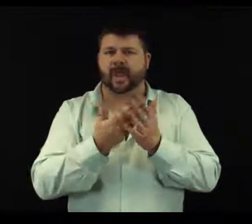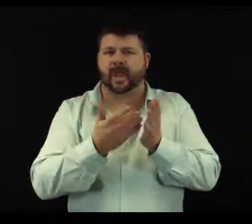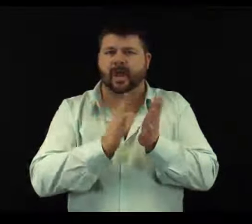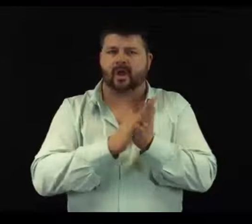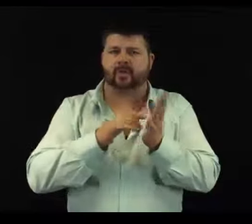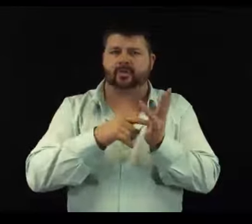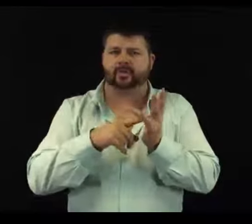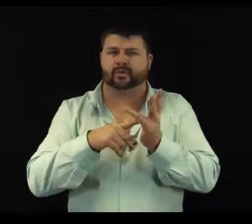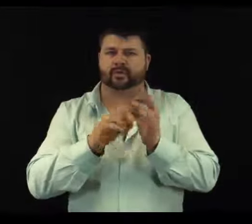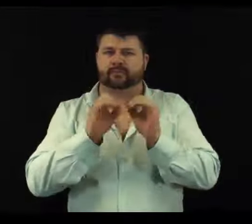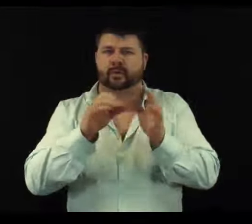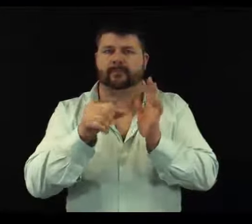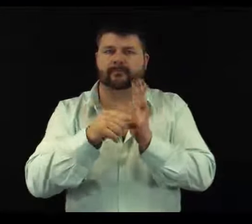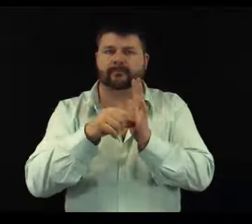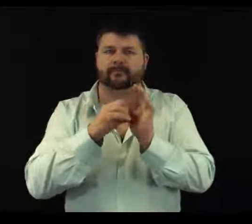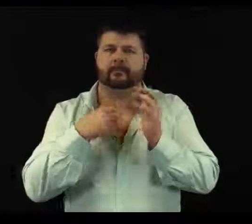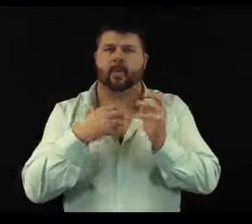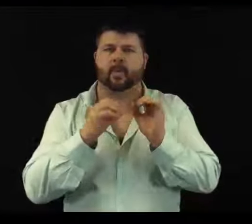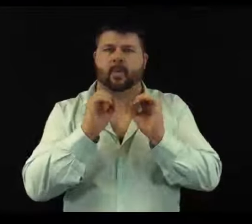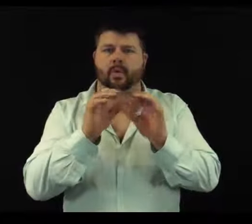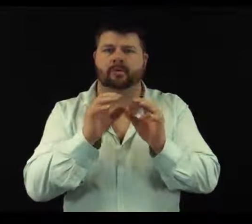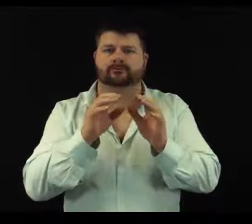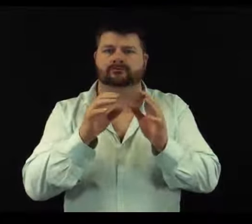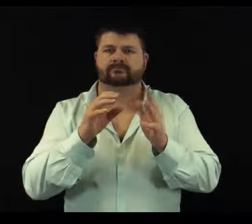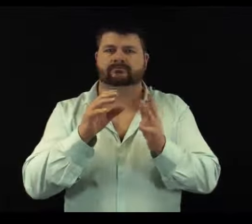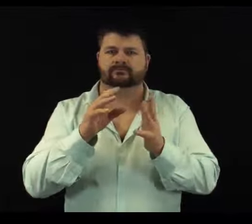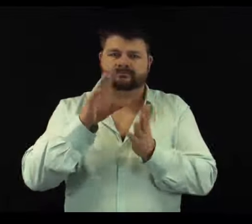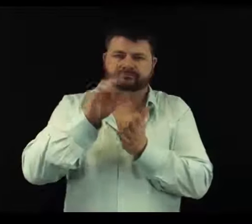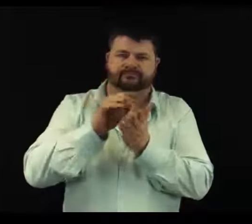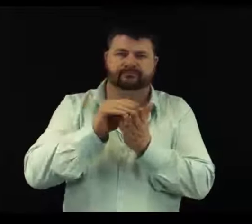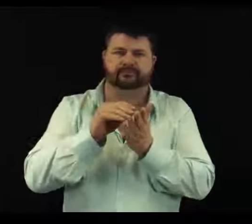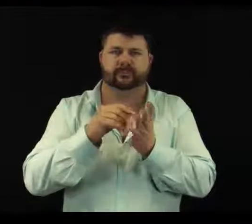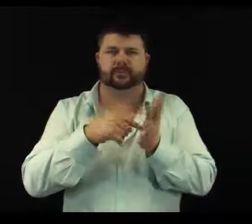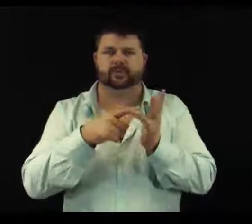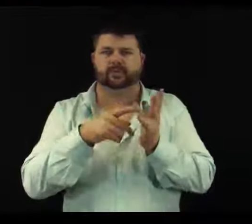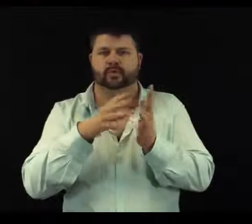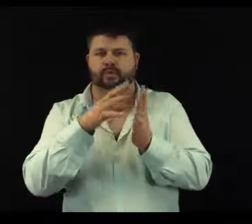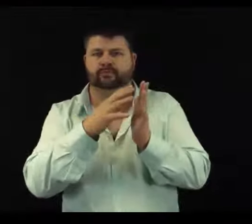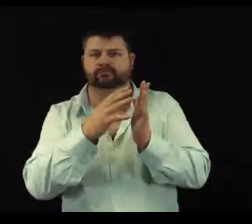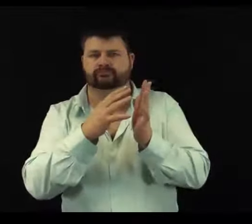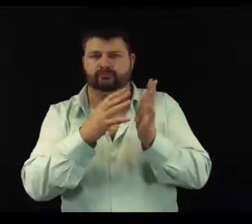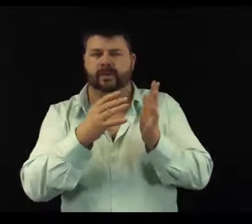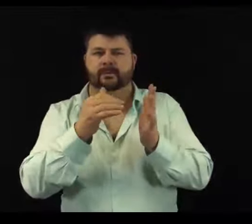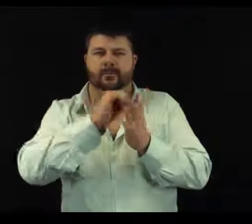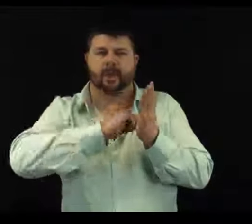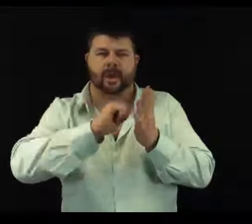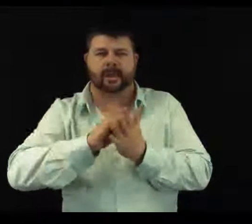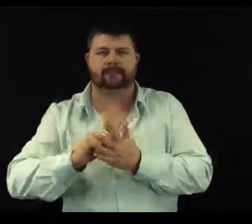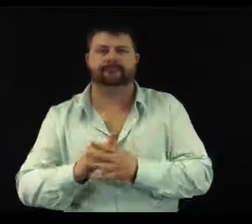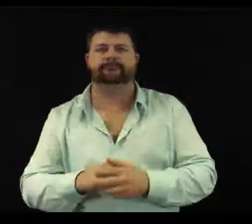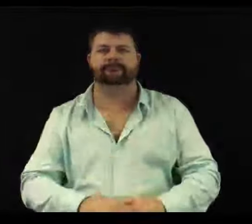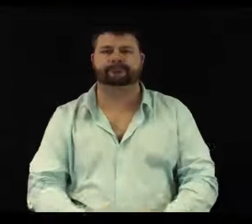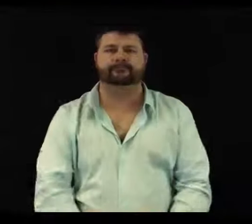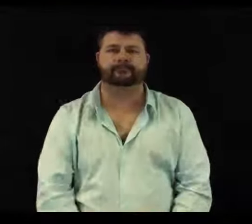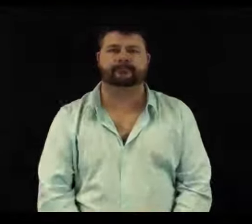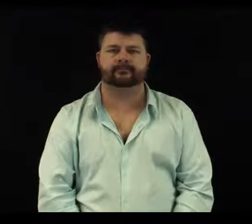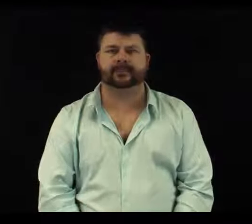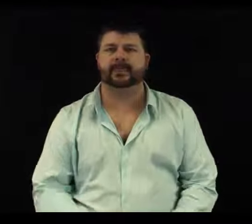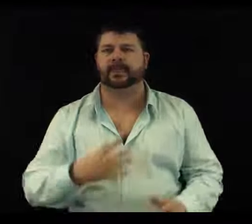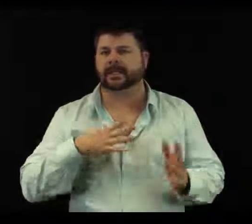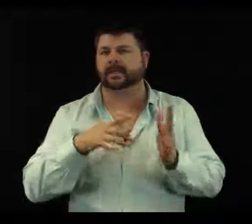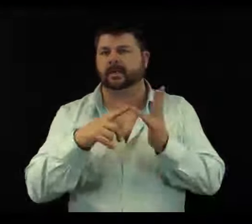you're currently using and a Redeem button. Tapping on the Redeem button lets you type in an iTunes gift card